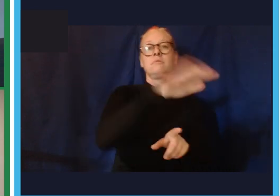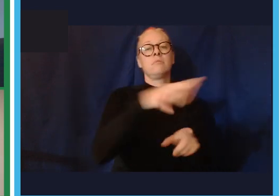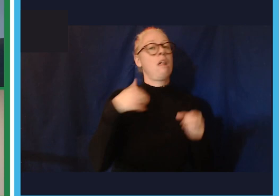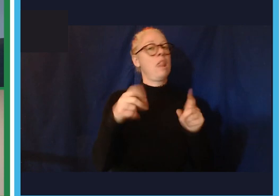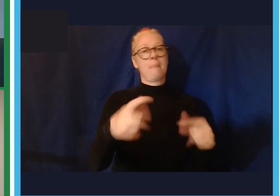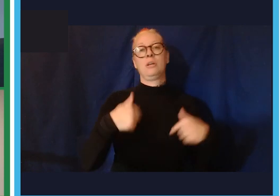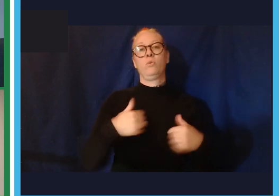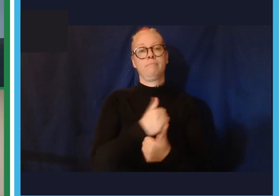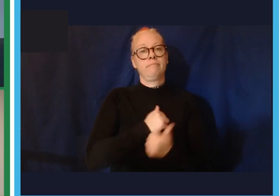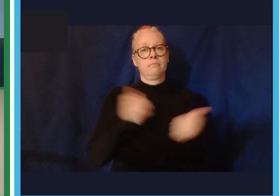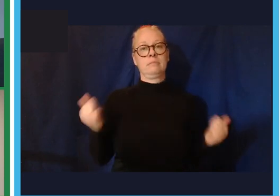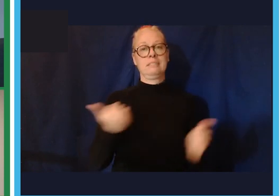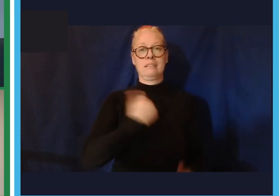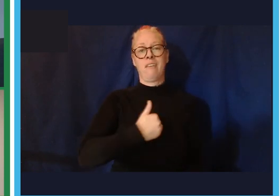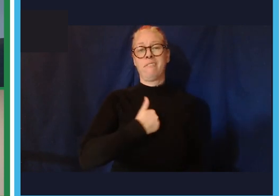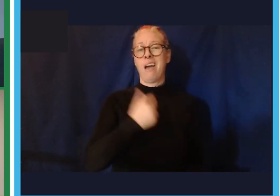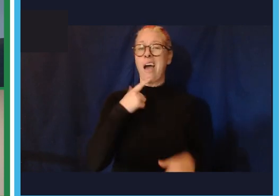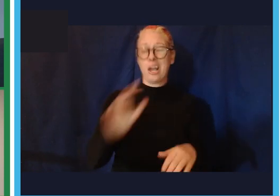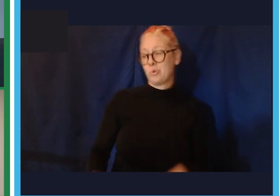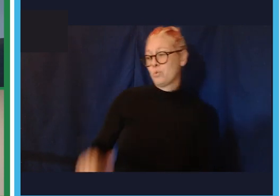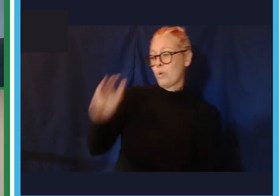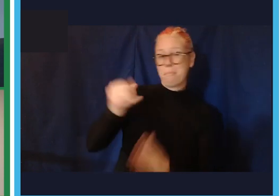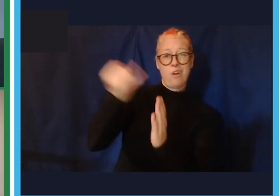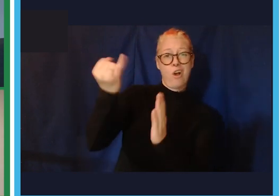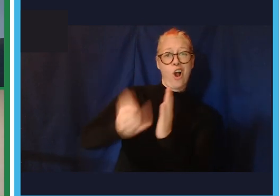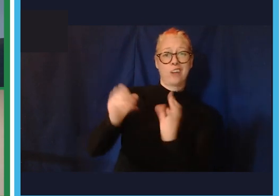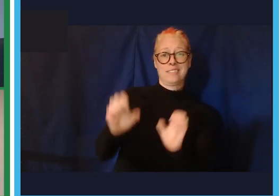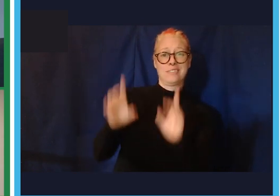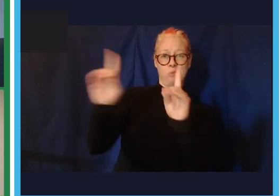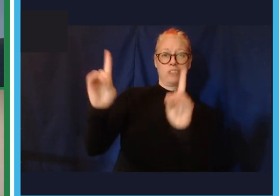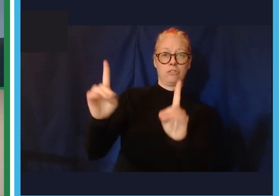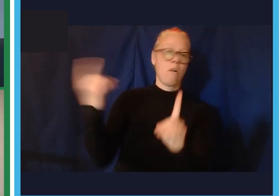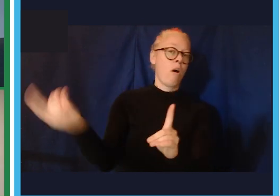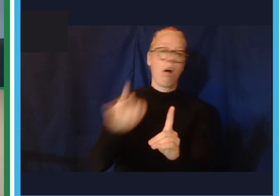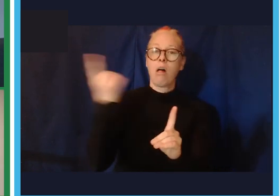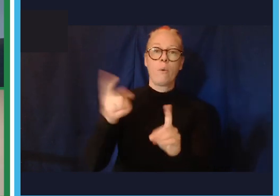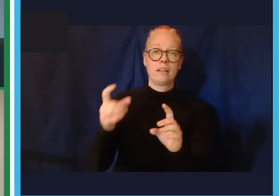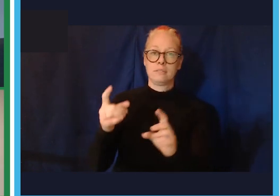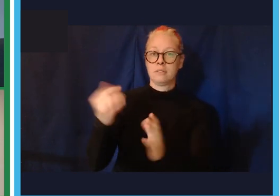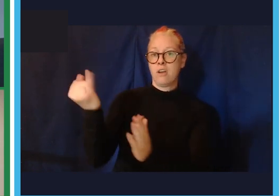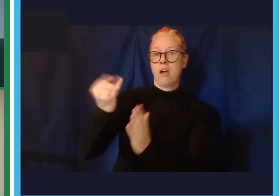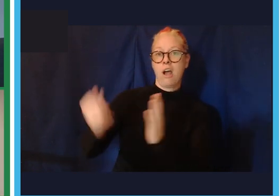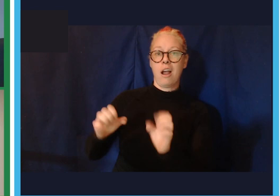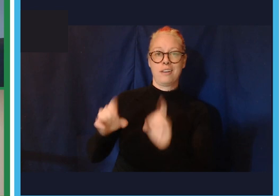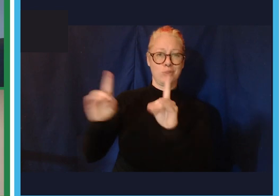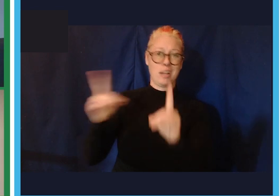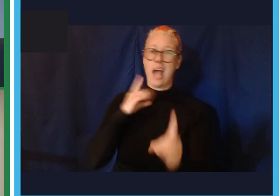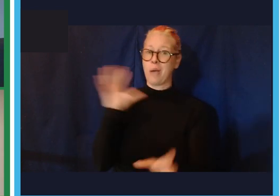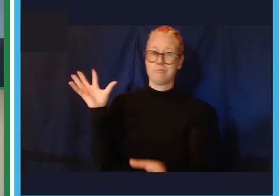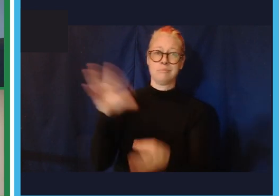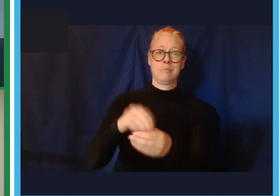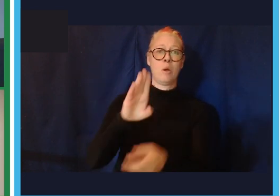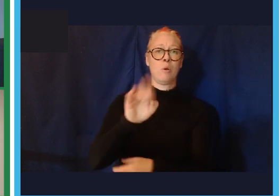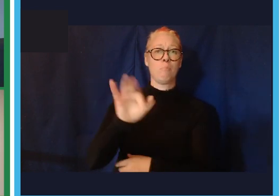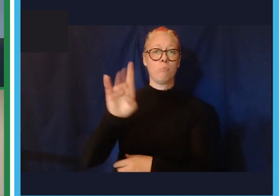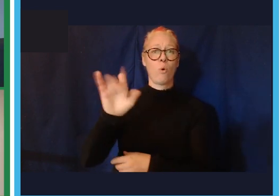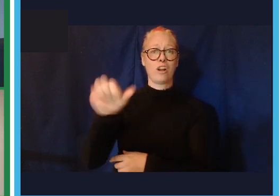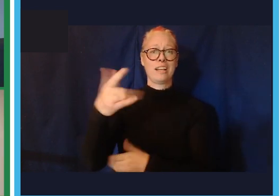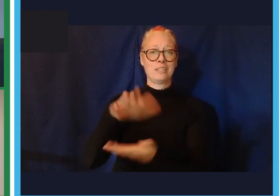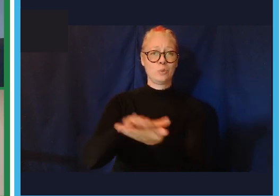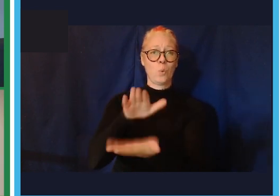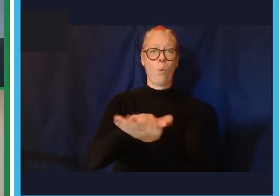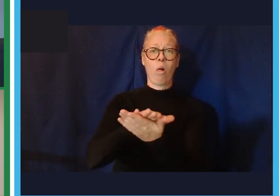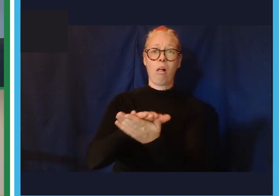I got kicked out of 2 BFA programs. I ran away to clown school, and I just got my graduate degree in children's